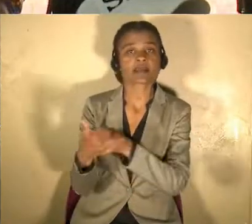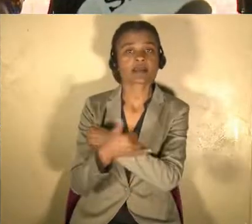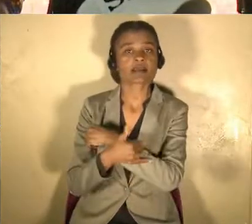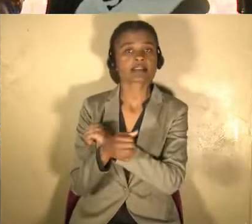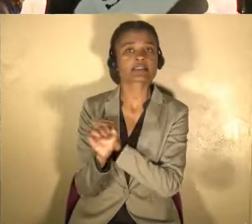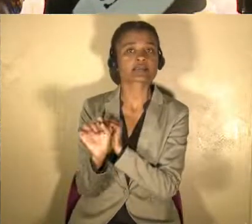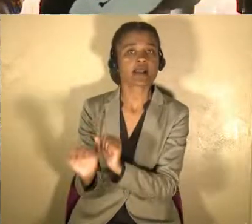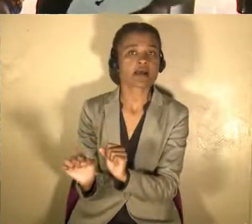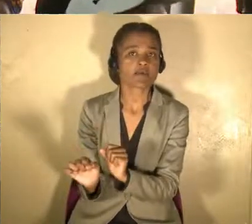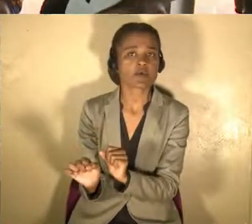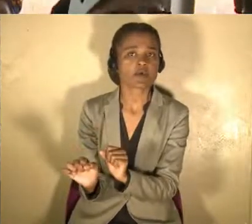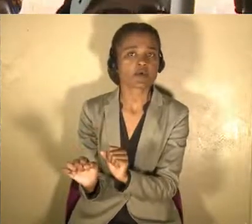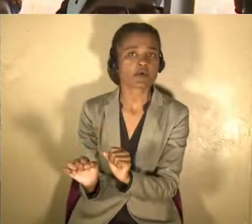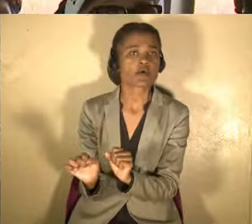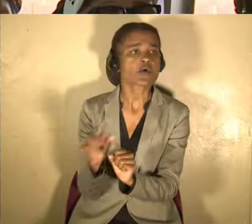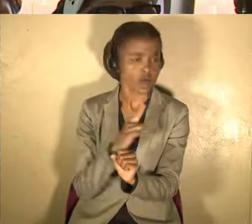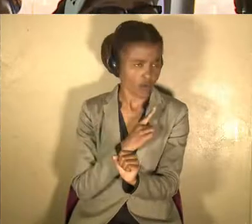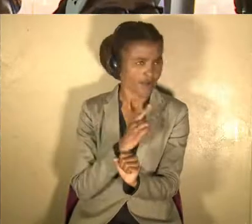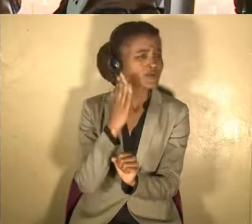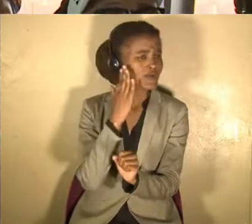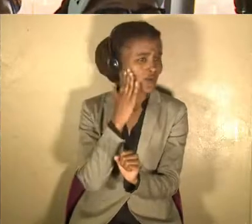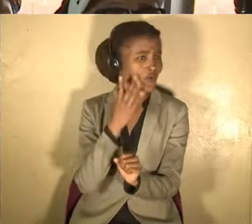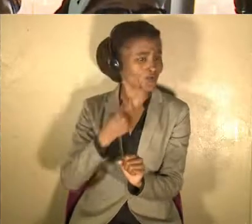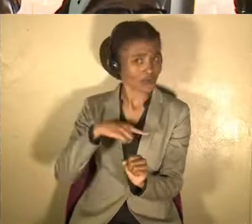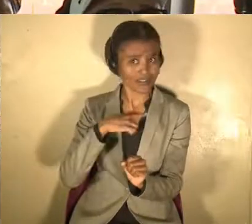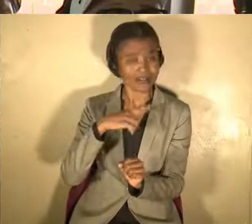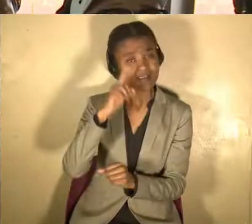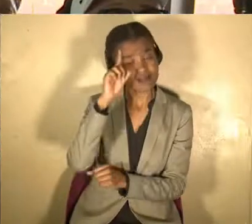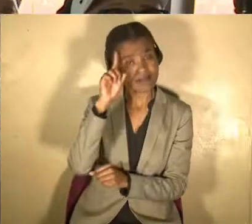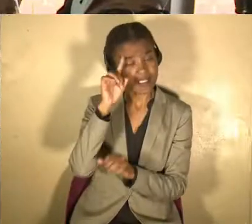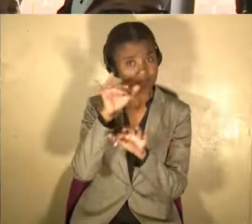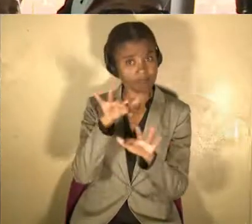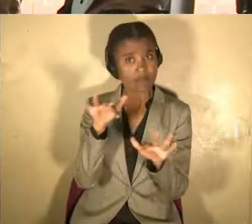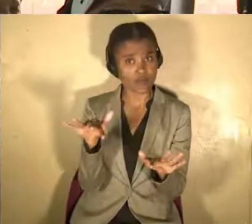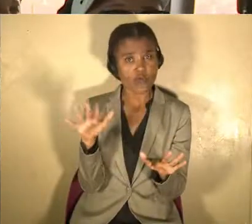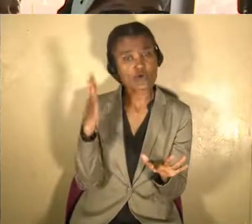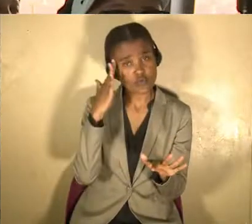re le batho ba batho moetlo o important.